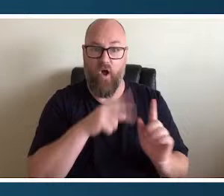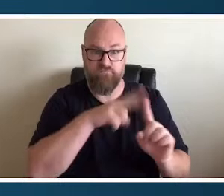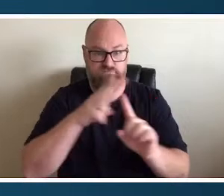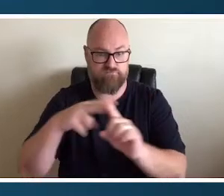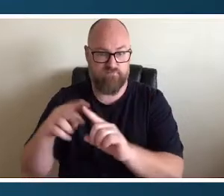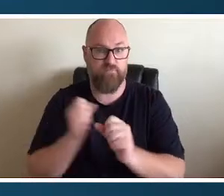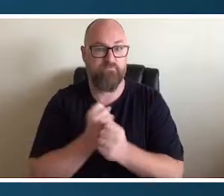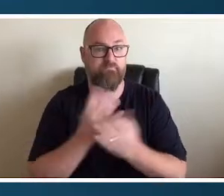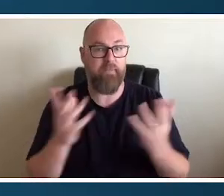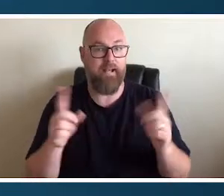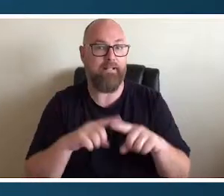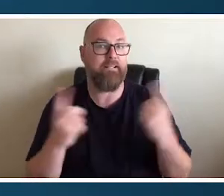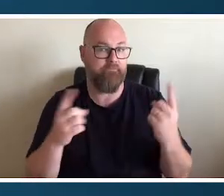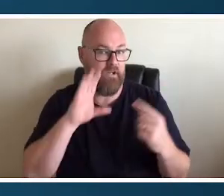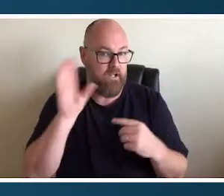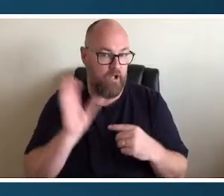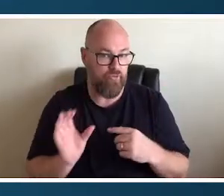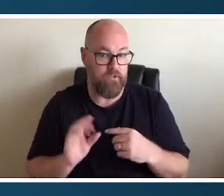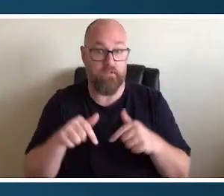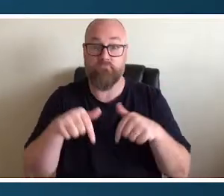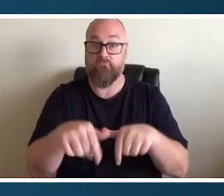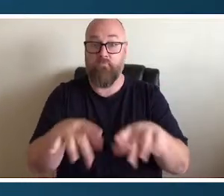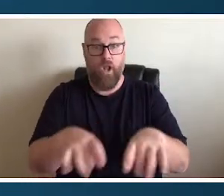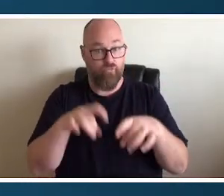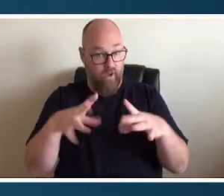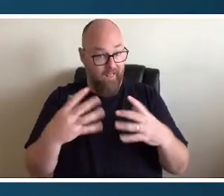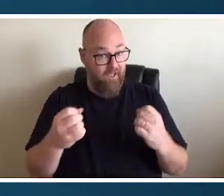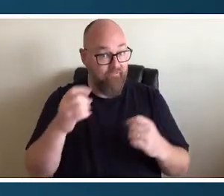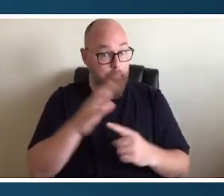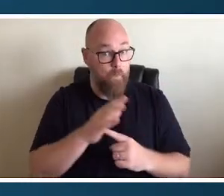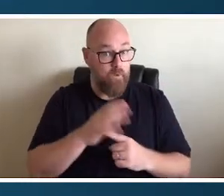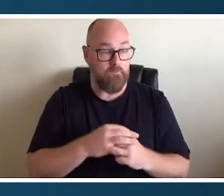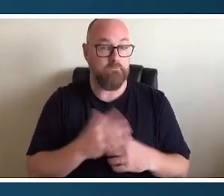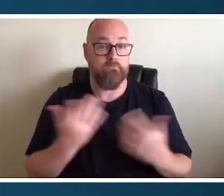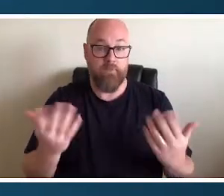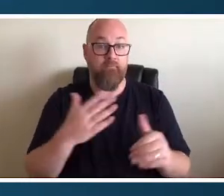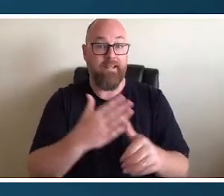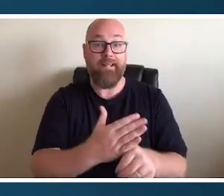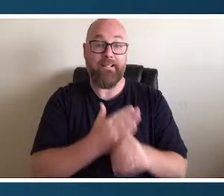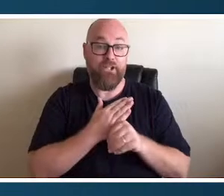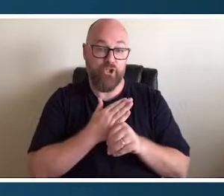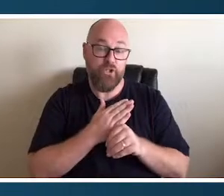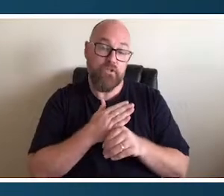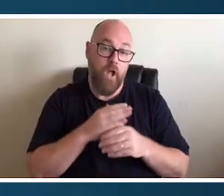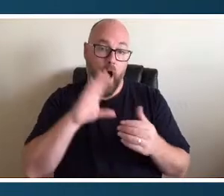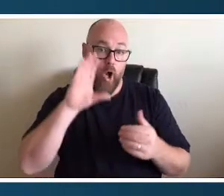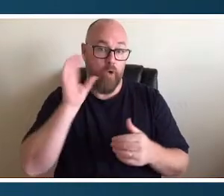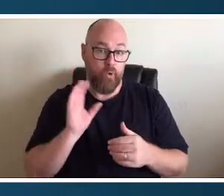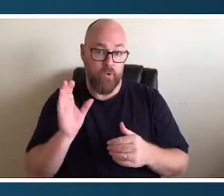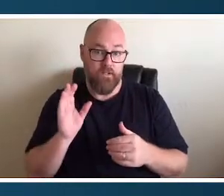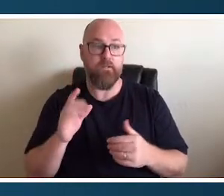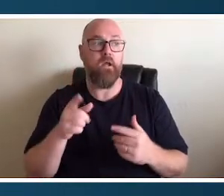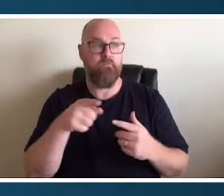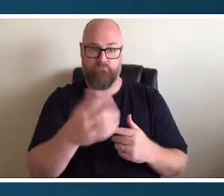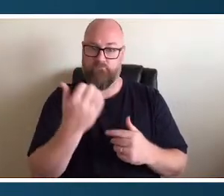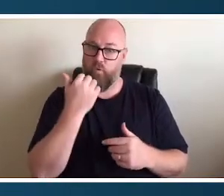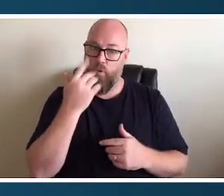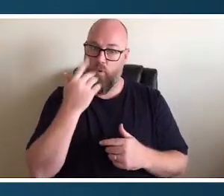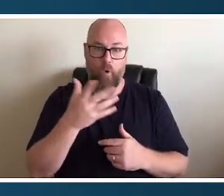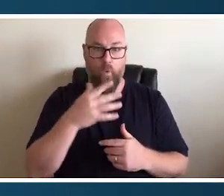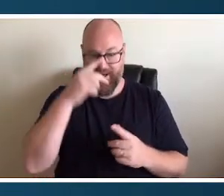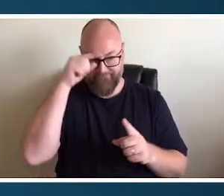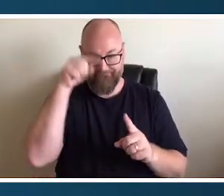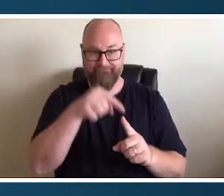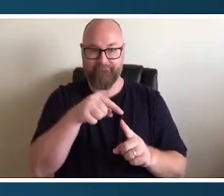also important examples. Indigenous communities are increasingly at the forefront of initiatives concerning their land,